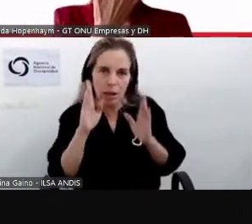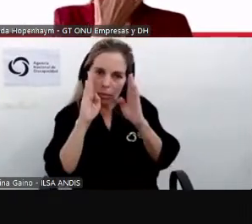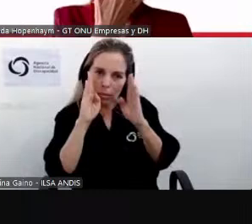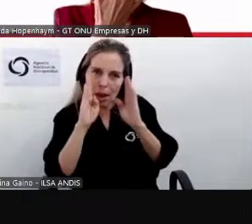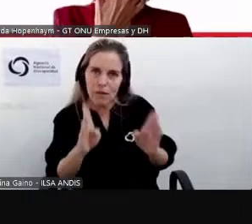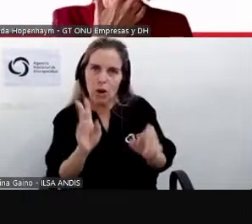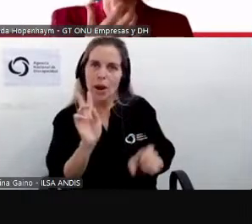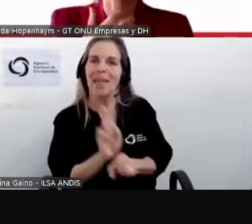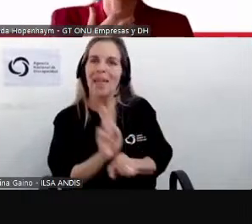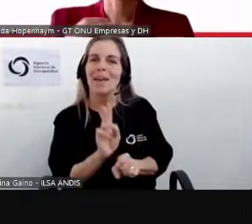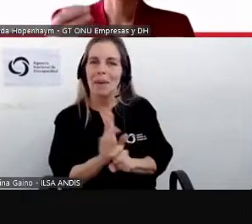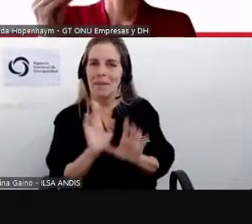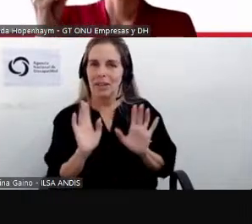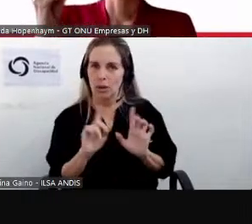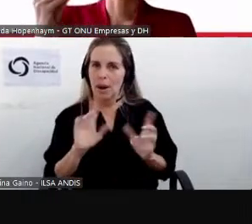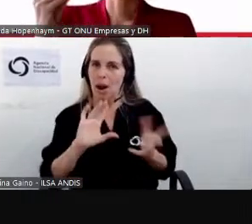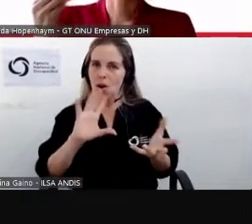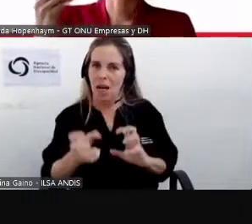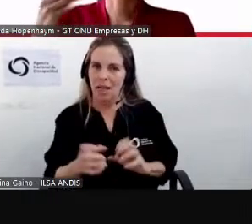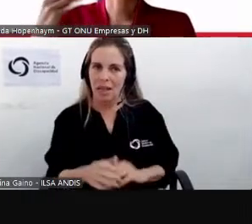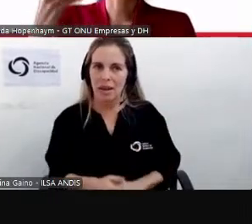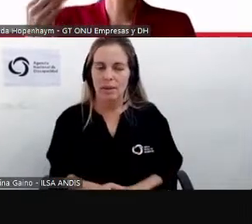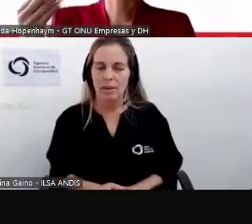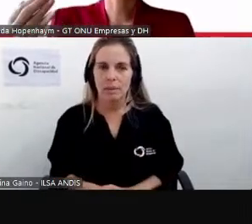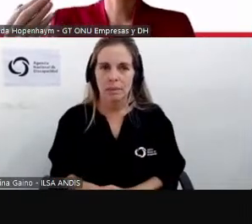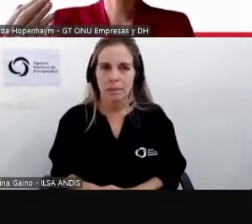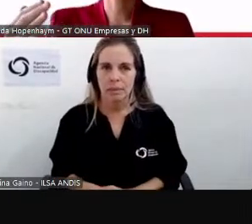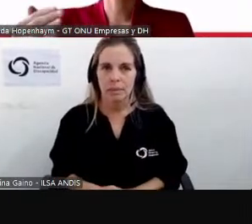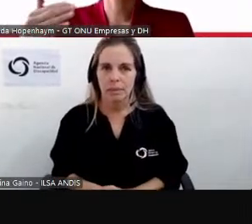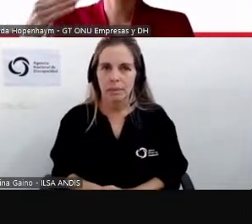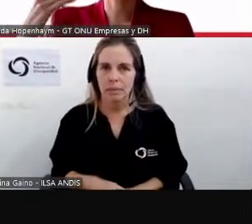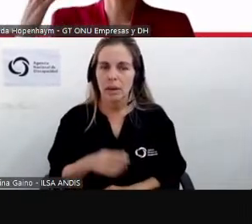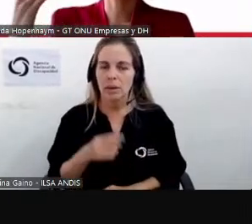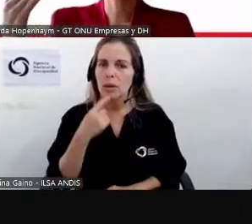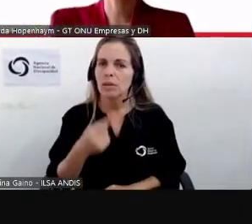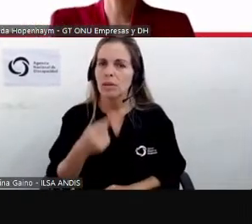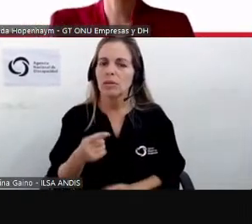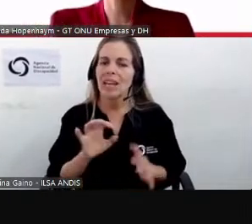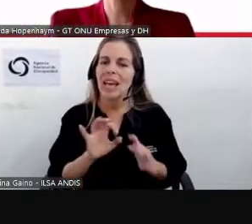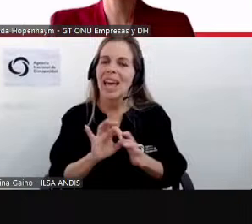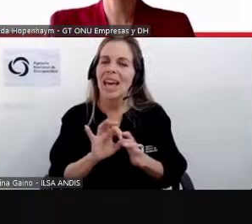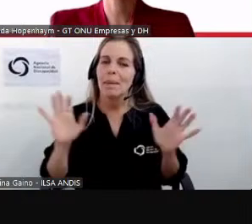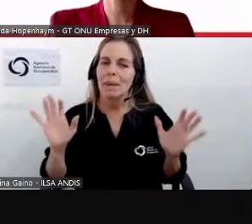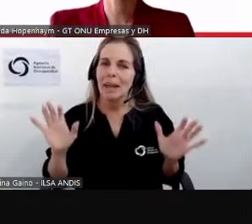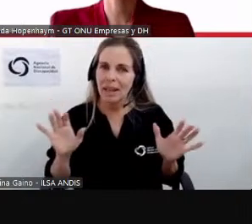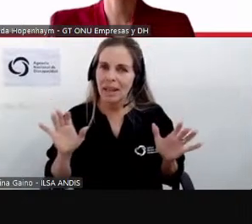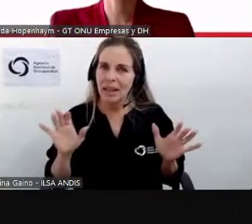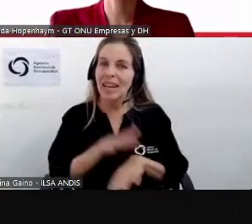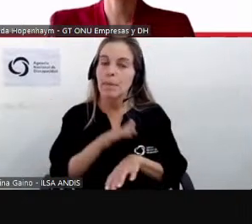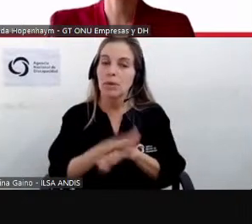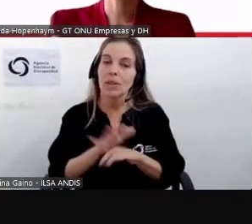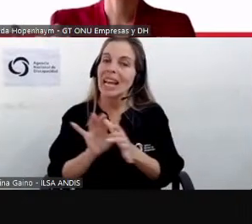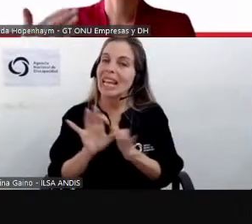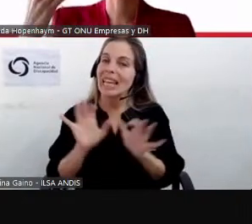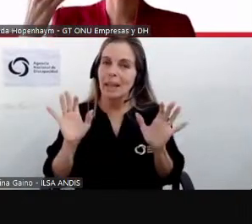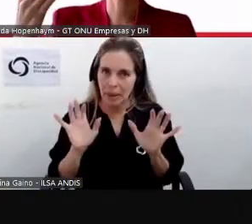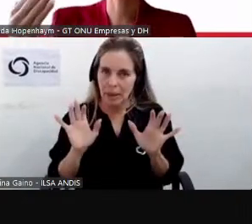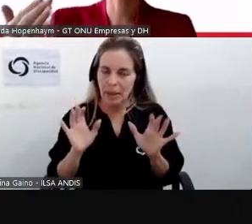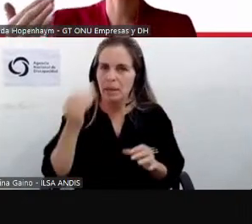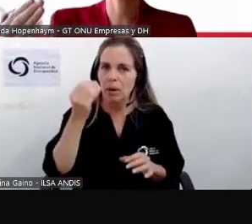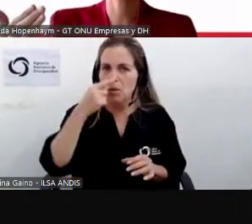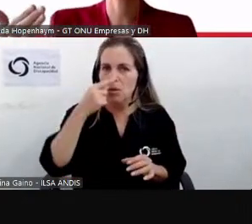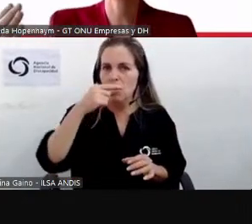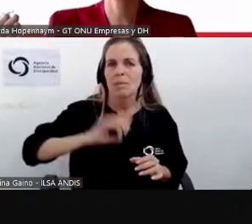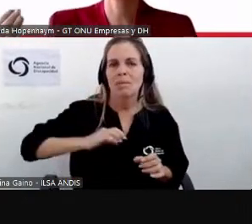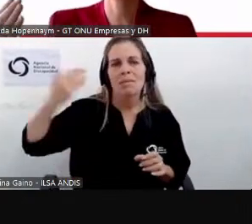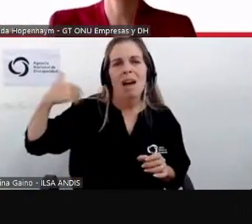measures. I've seen lately that some airlines are posting some cards indicating what are the different signs to identify potential human trafficking victims or people being